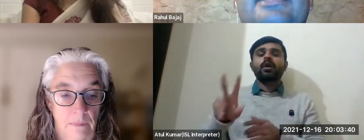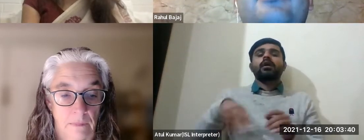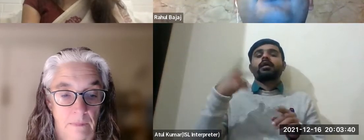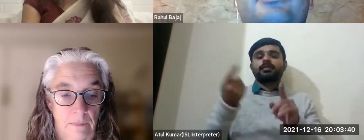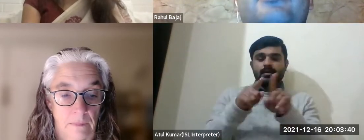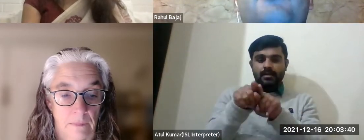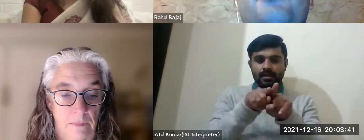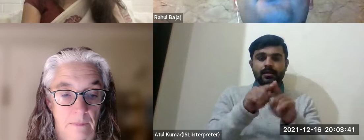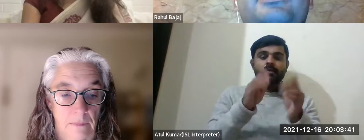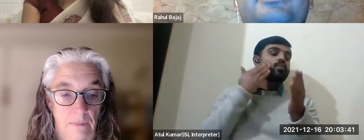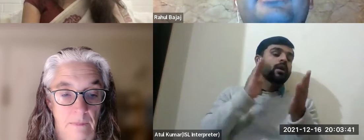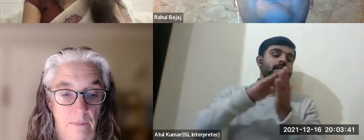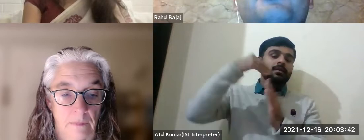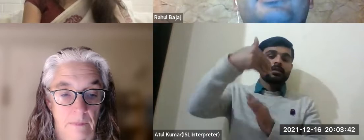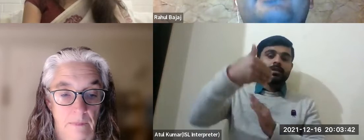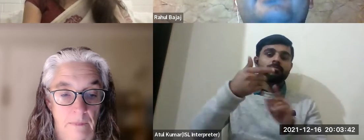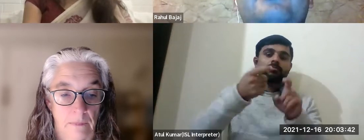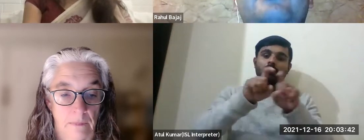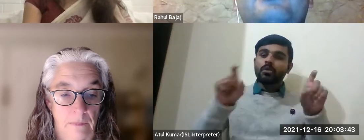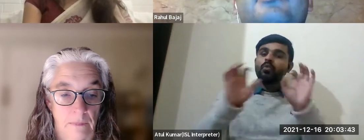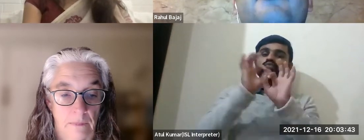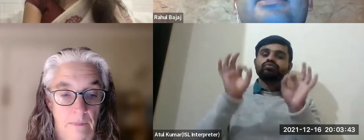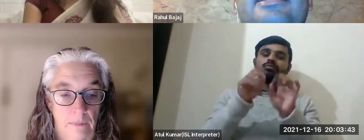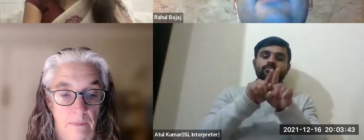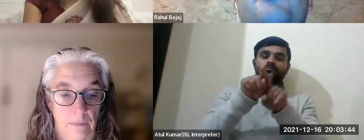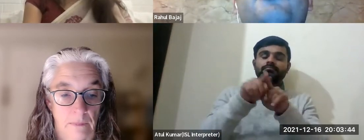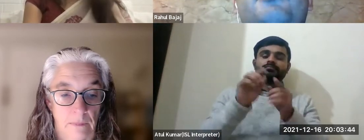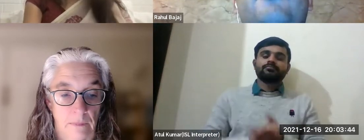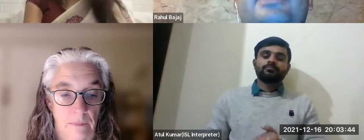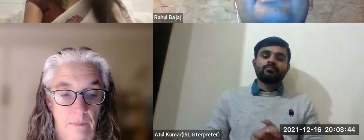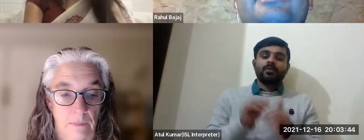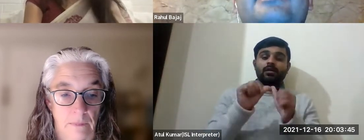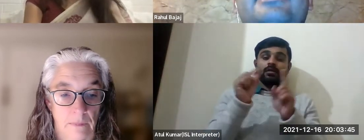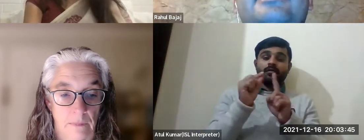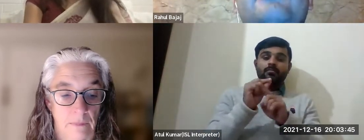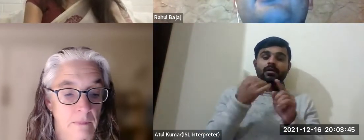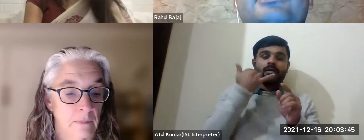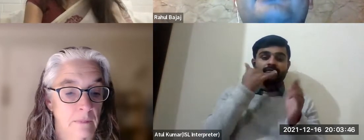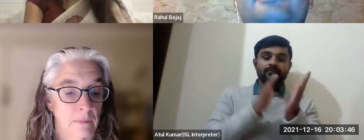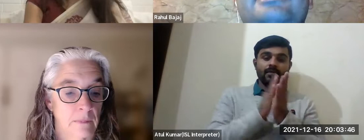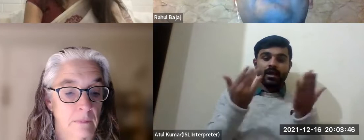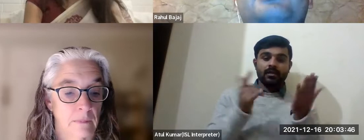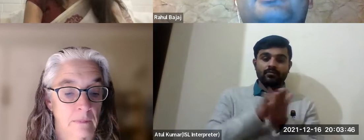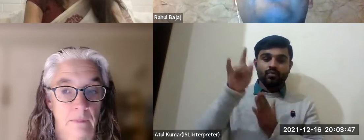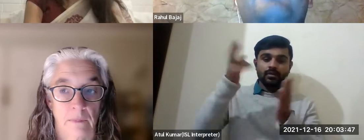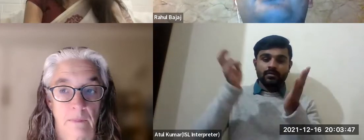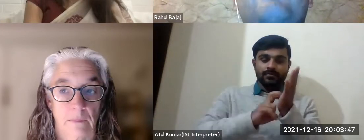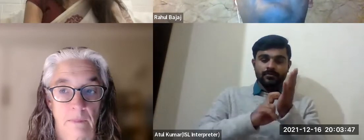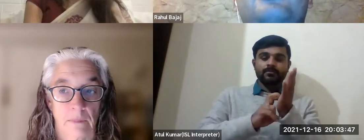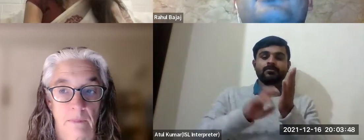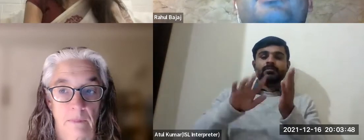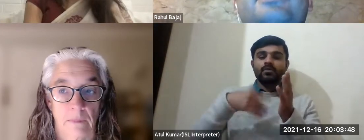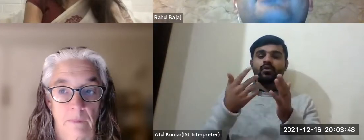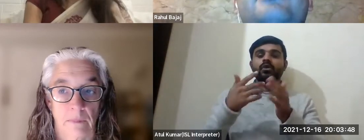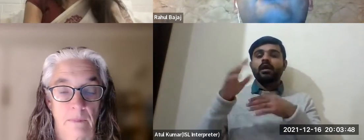be calendars that are not properly laid out. So let's say it's an app to book a flight ticket, and I need to select the date on which I have to